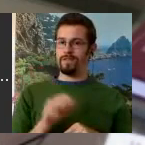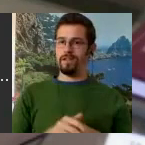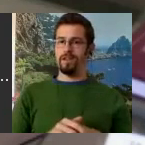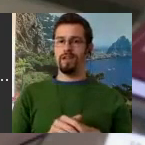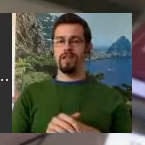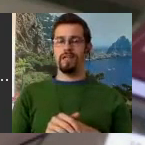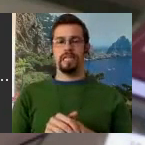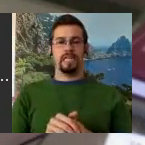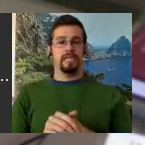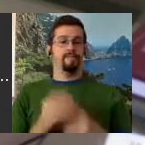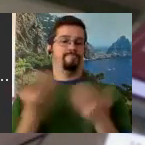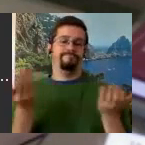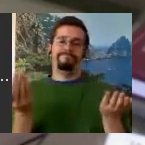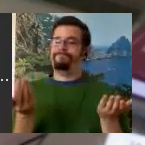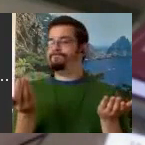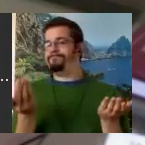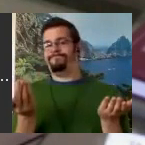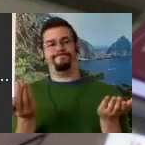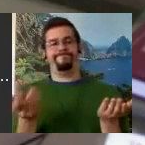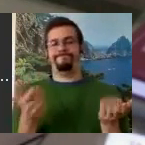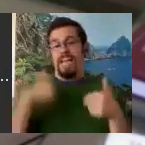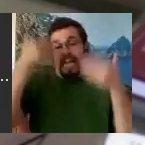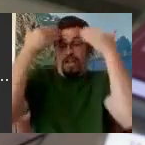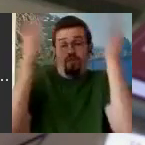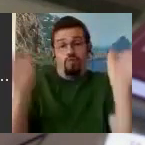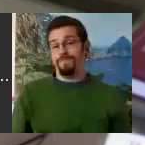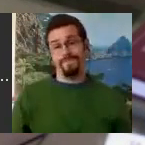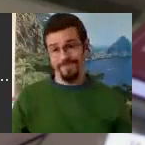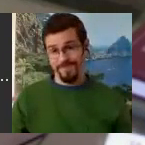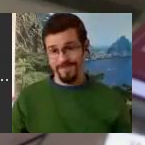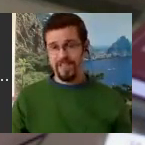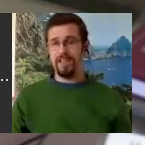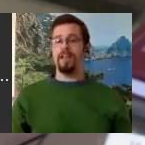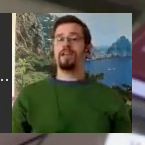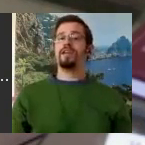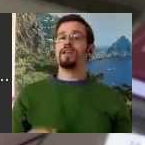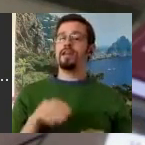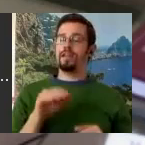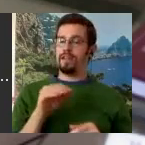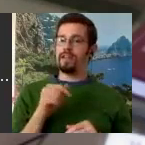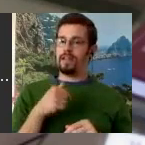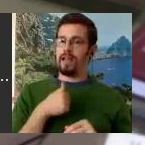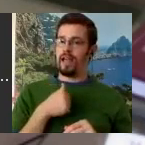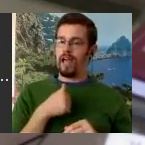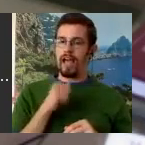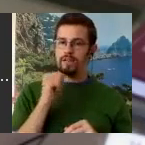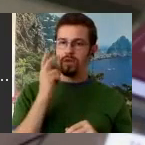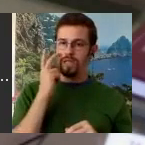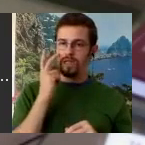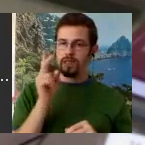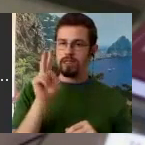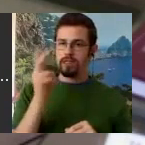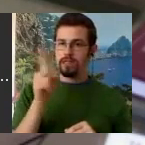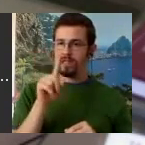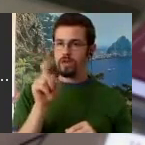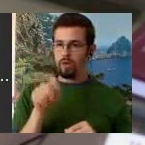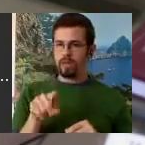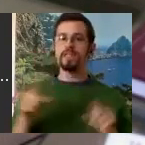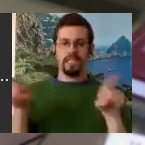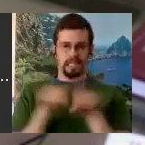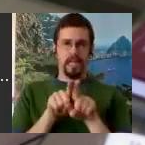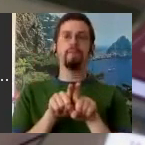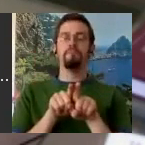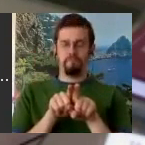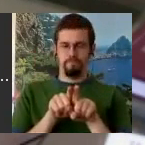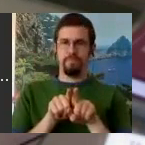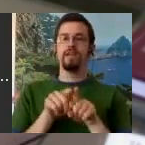I think. I'm not quite sure. It's okay. Well, I do see the second question, I think, and again, it's from Machado.